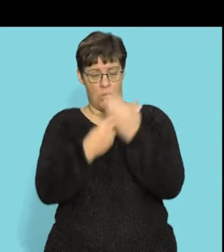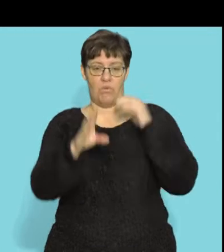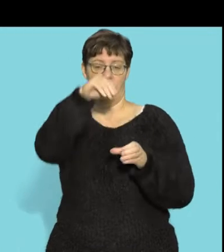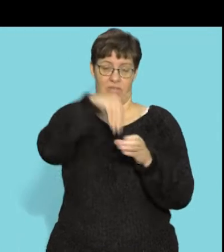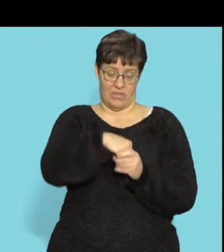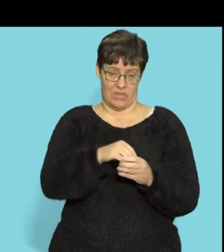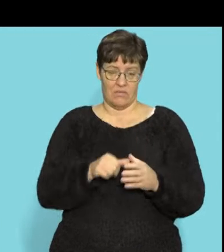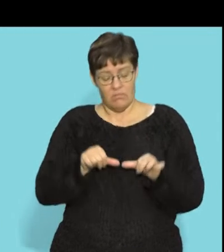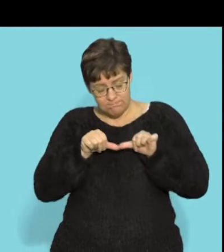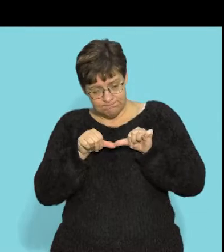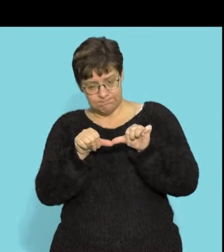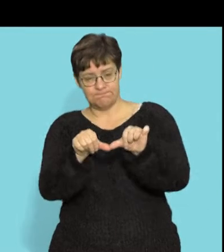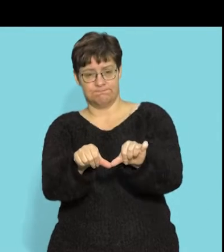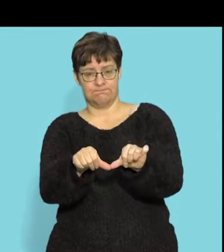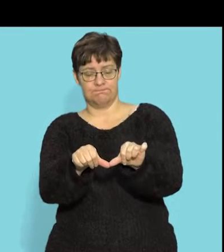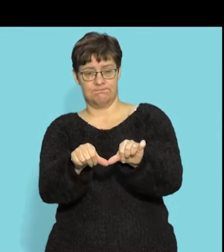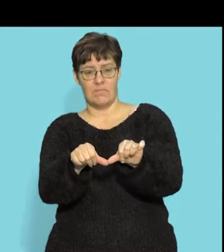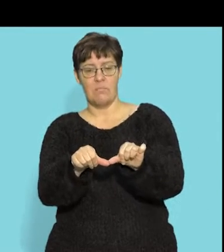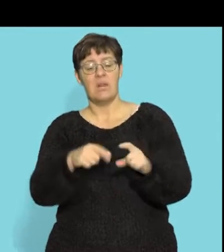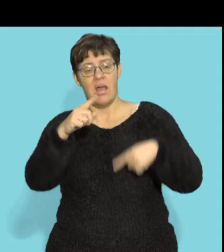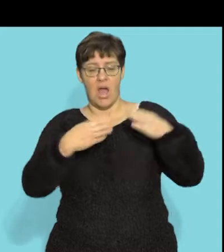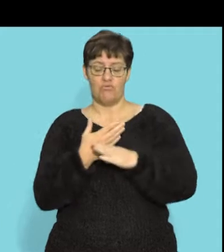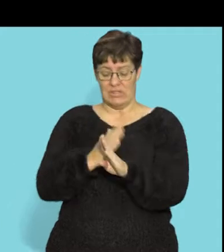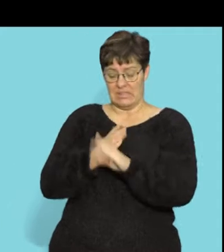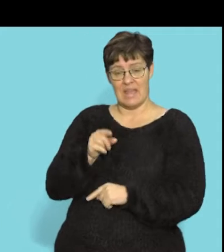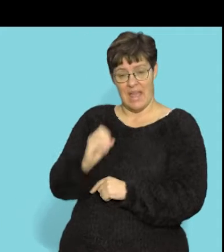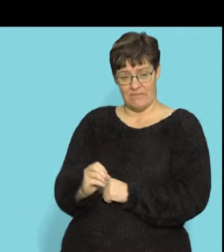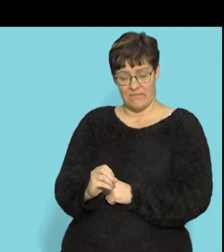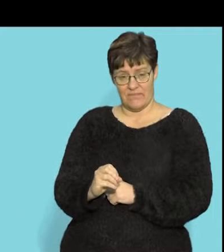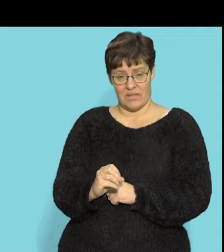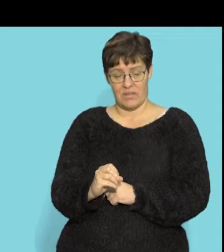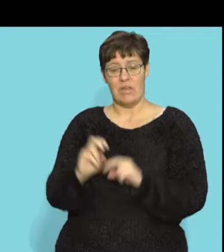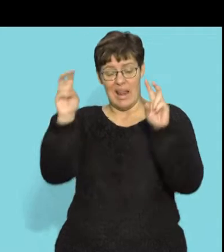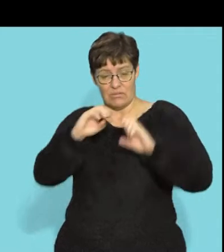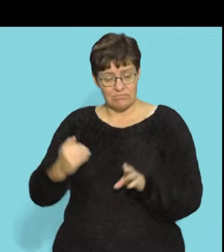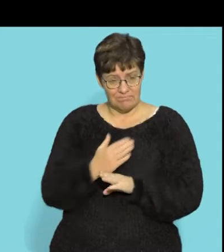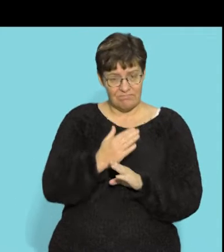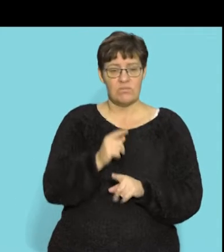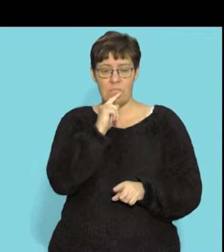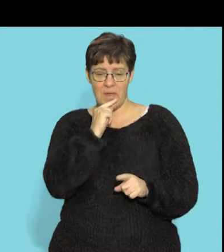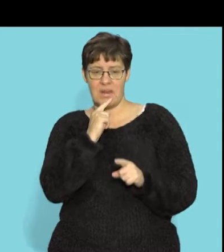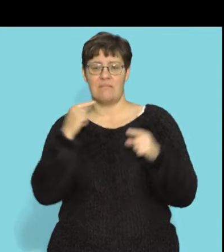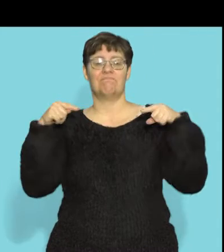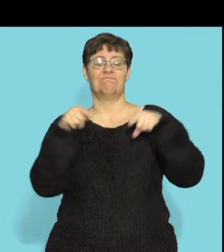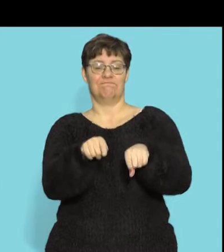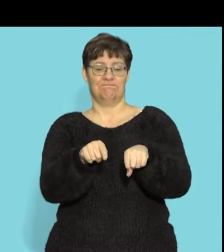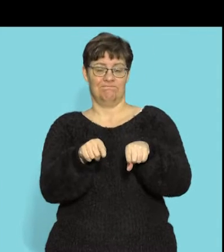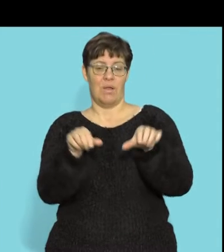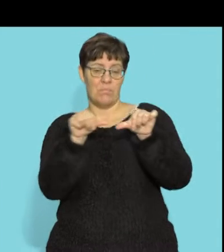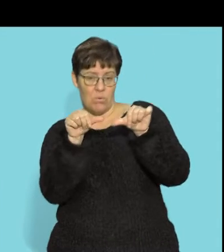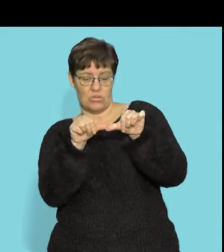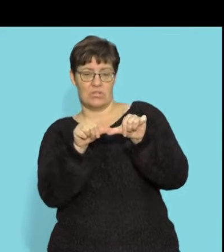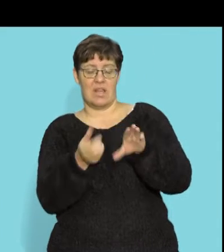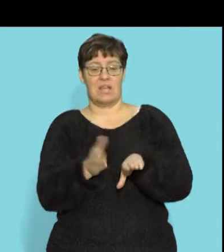difference. So for constant power using different resistors, potential difference is inversely proportional to current. This is how